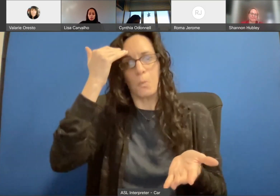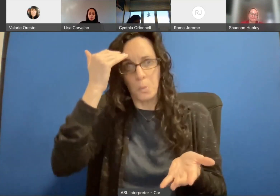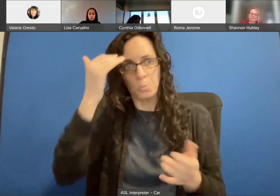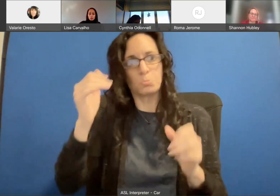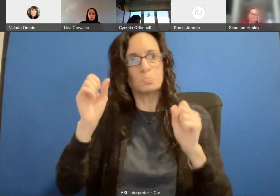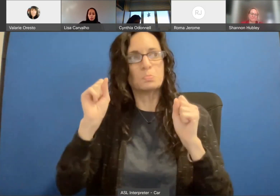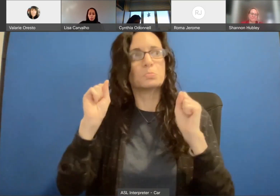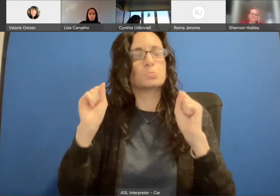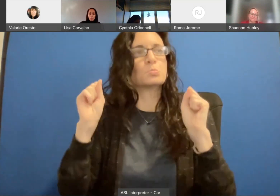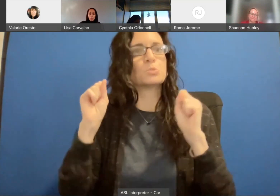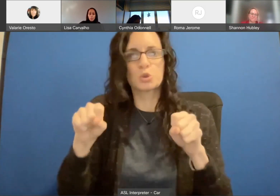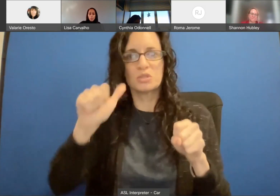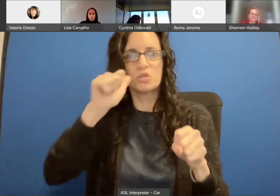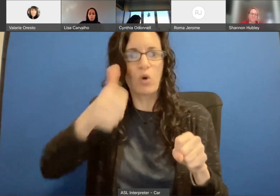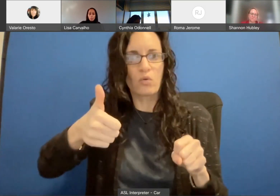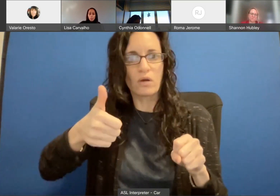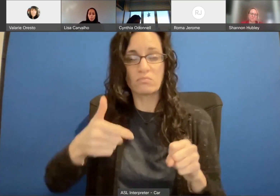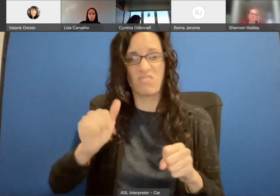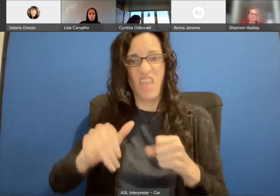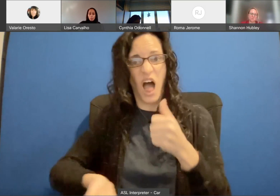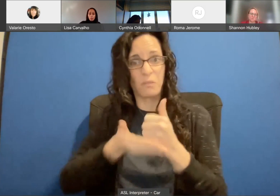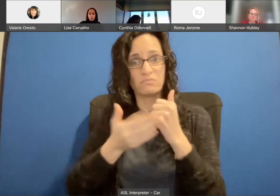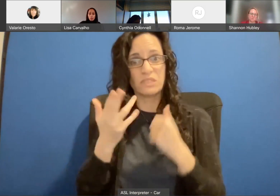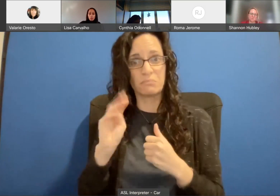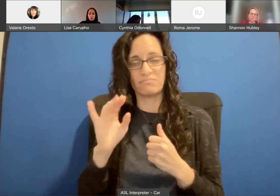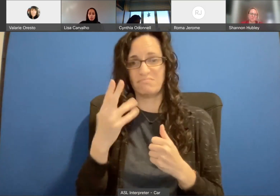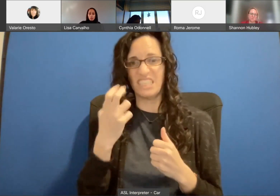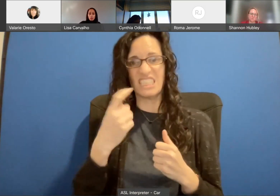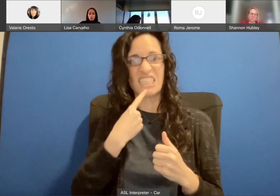die, if that makes sense. Again, he says it rather poignantly.